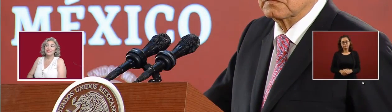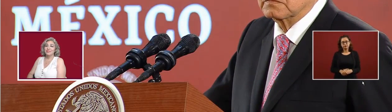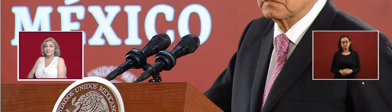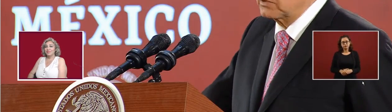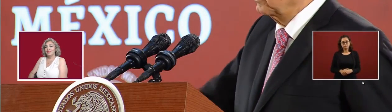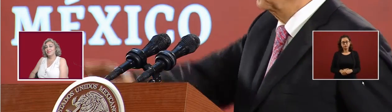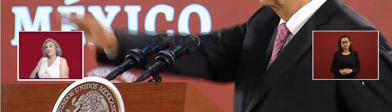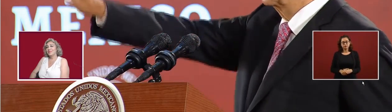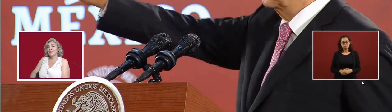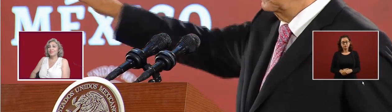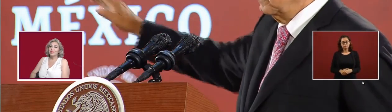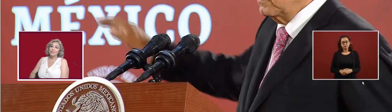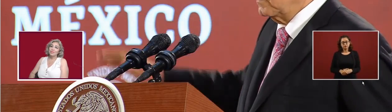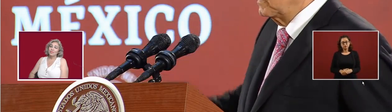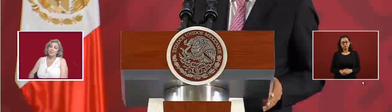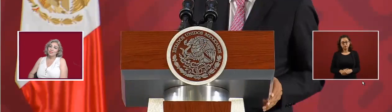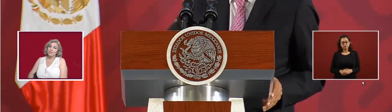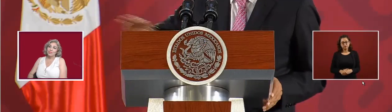but